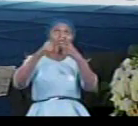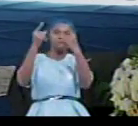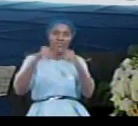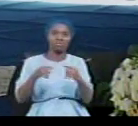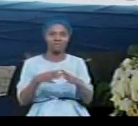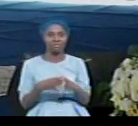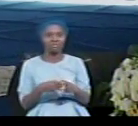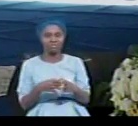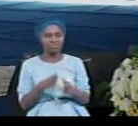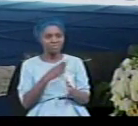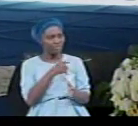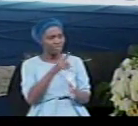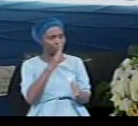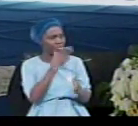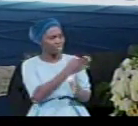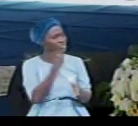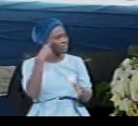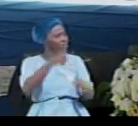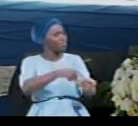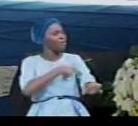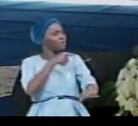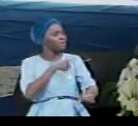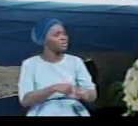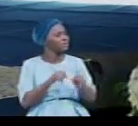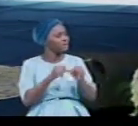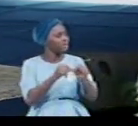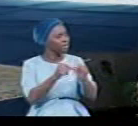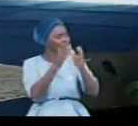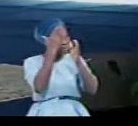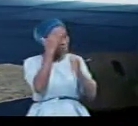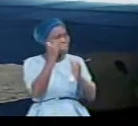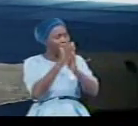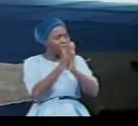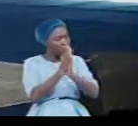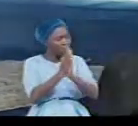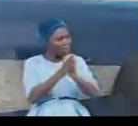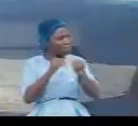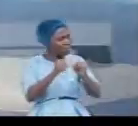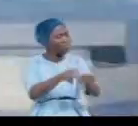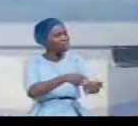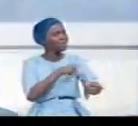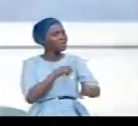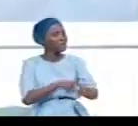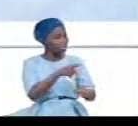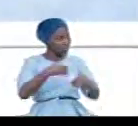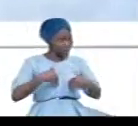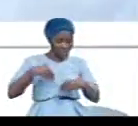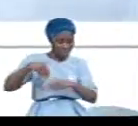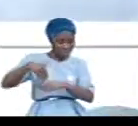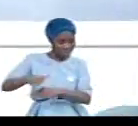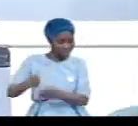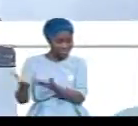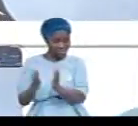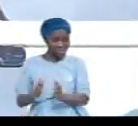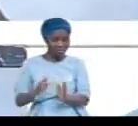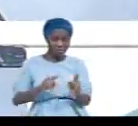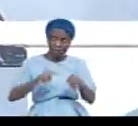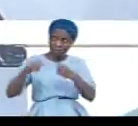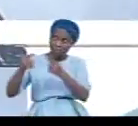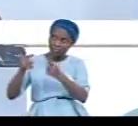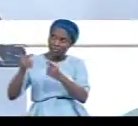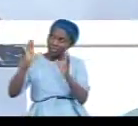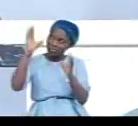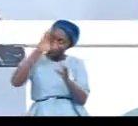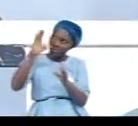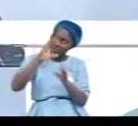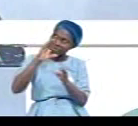been there for a long time now, and you sent your servant, go and see. The servant came back,